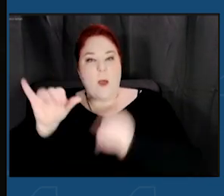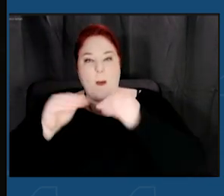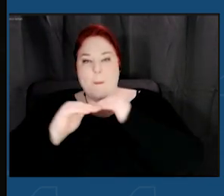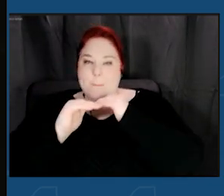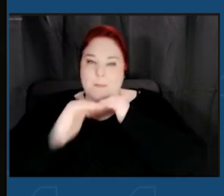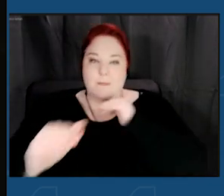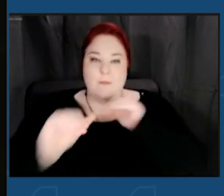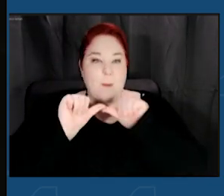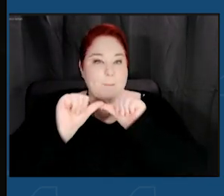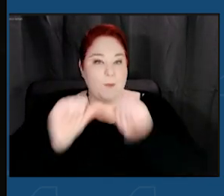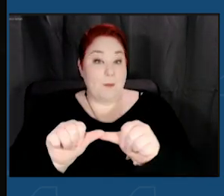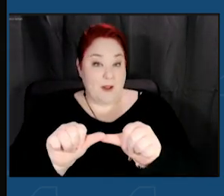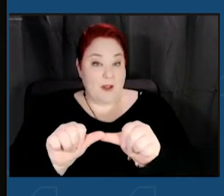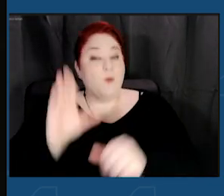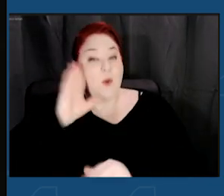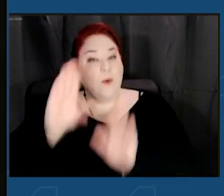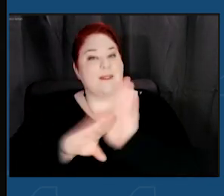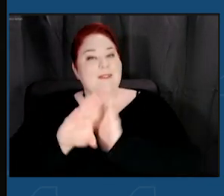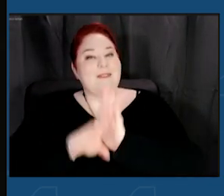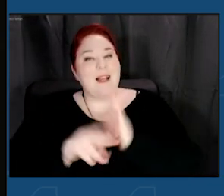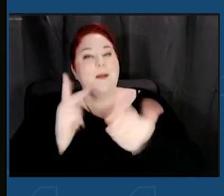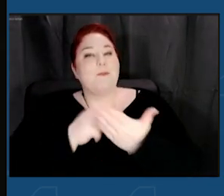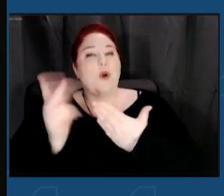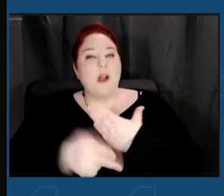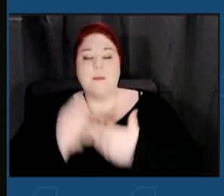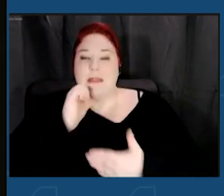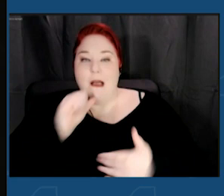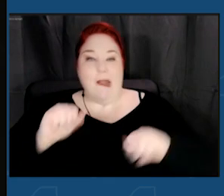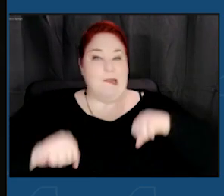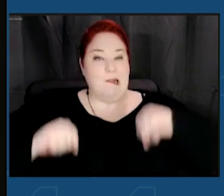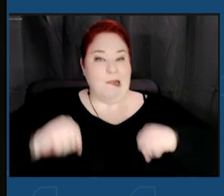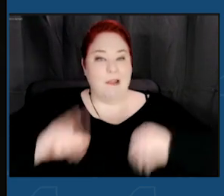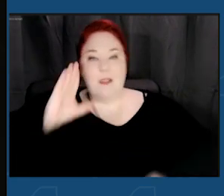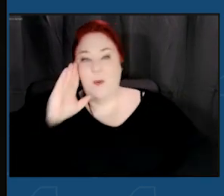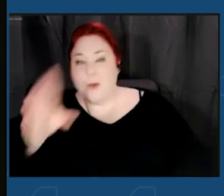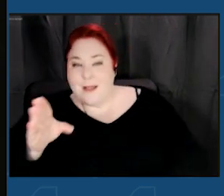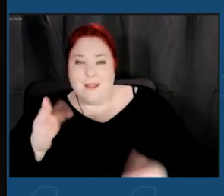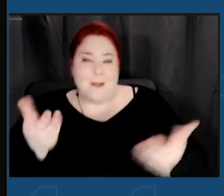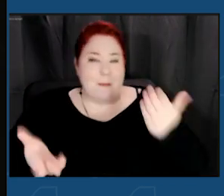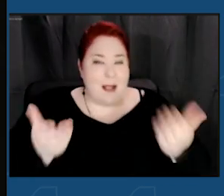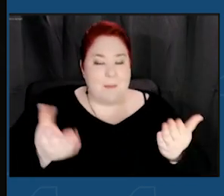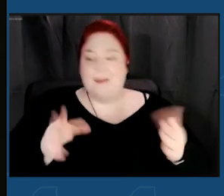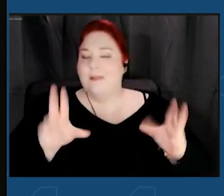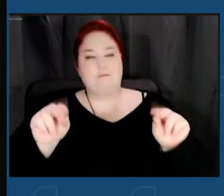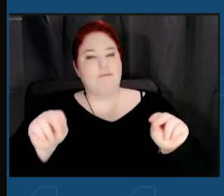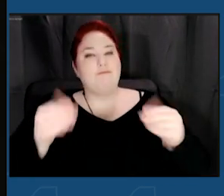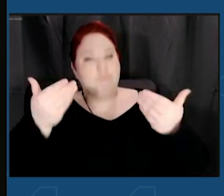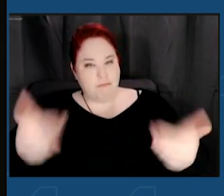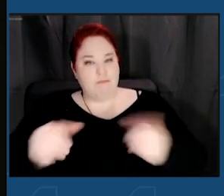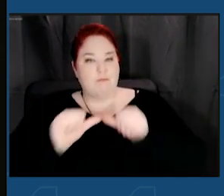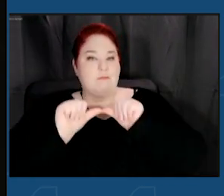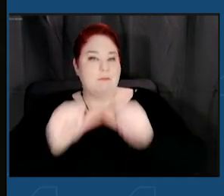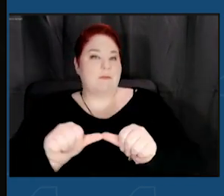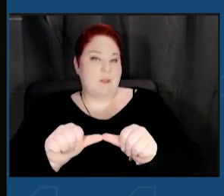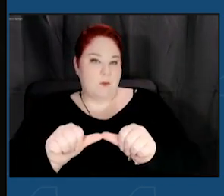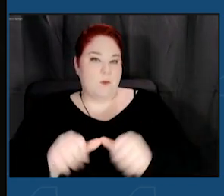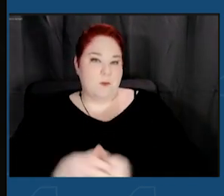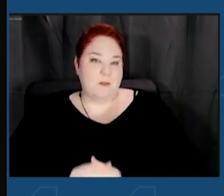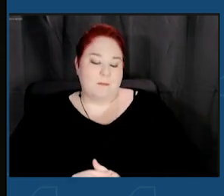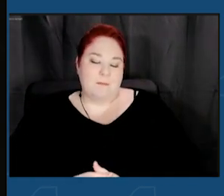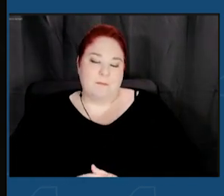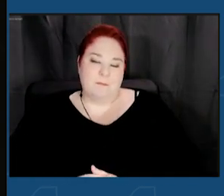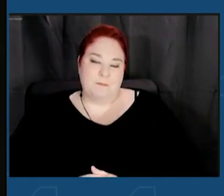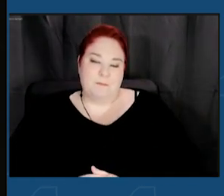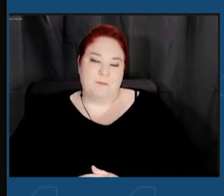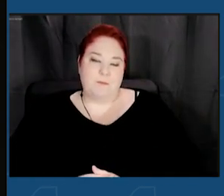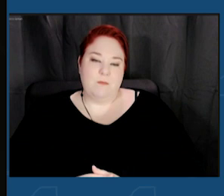develop programs like that and not make you wonder if it's going to be next year. That is going to continue. We also said there's